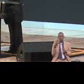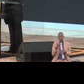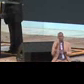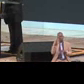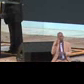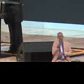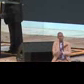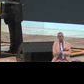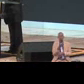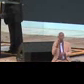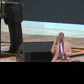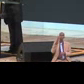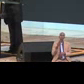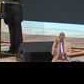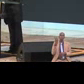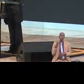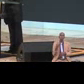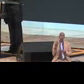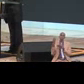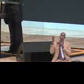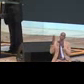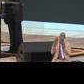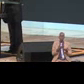the Son of God was manifested,